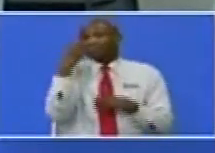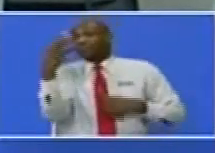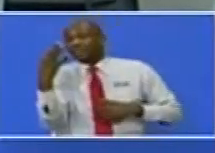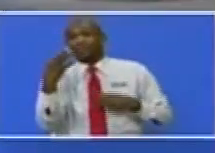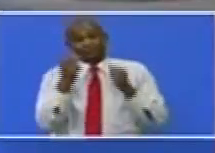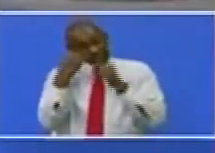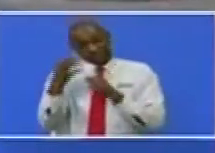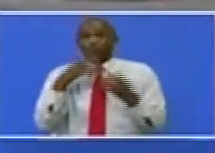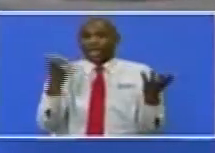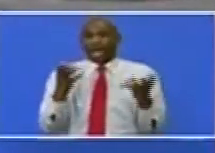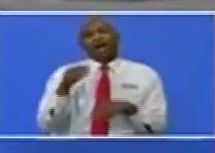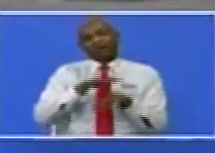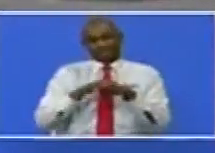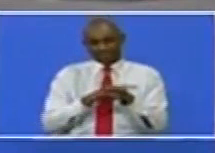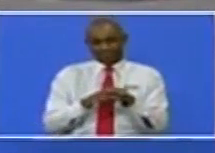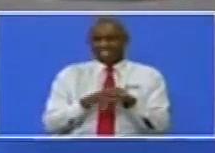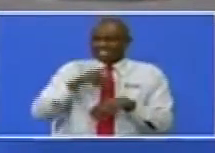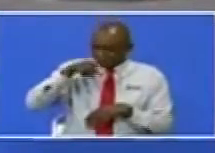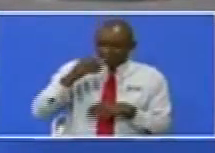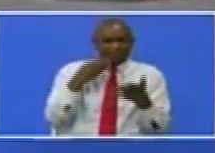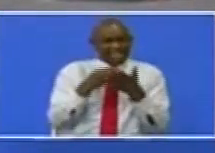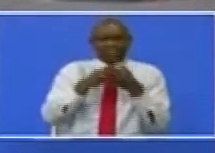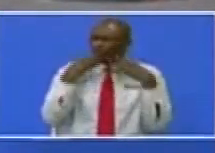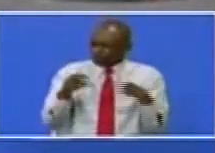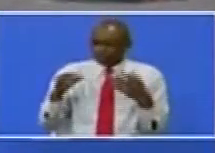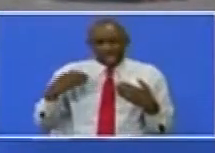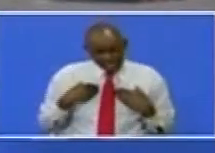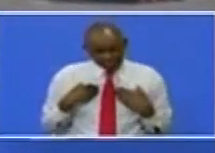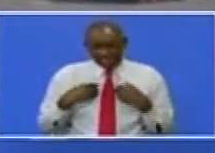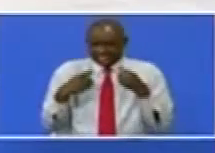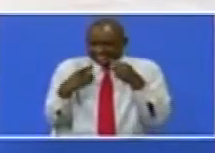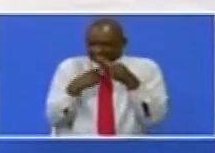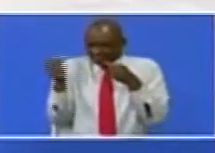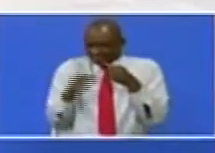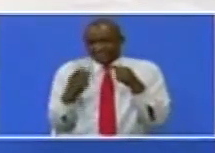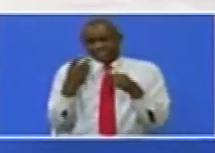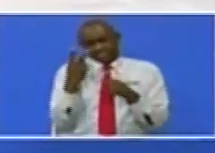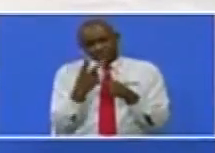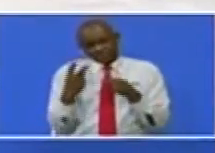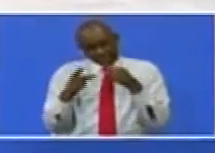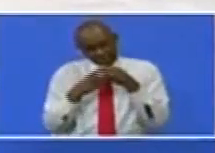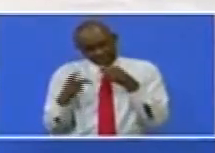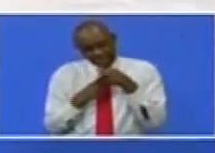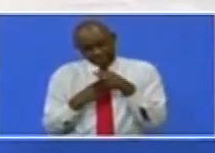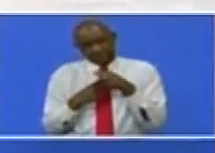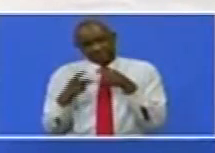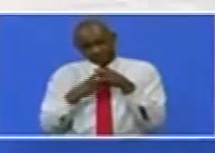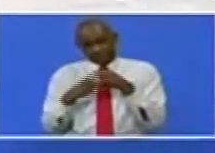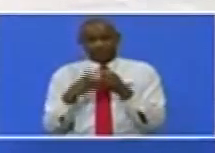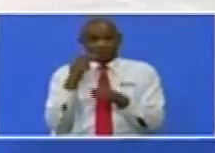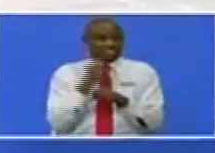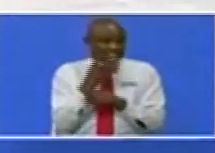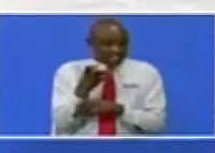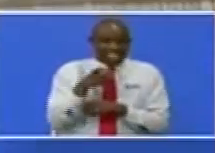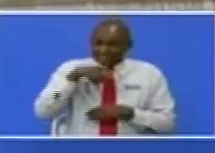in Africa. While the airline's financial losses narrowed in the 6 months to September of 2015, it is going to take another